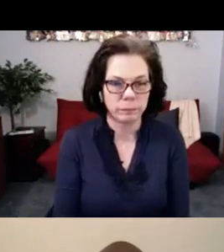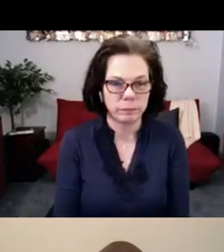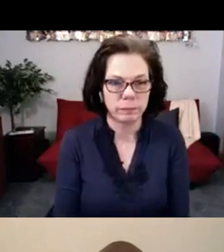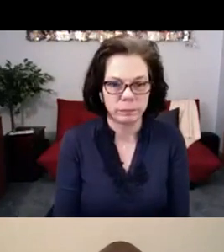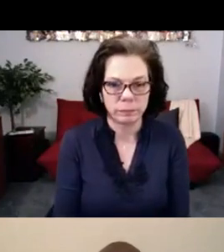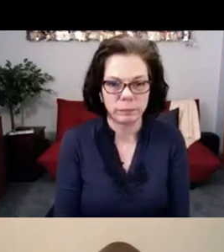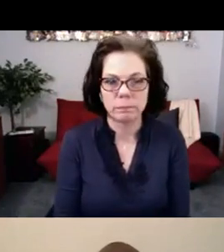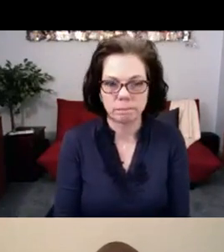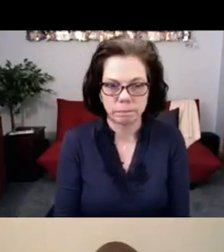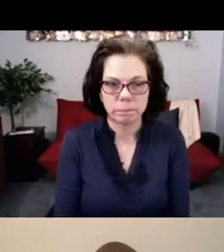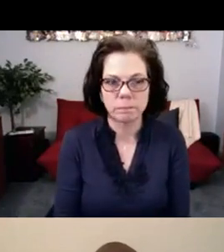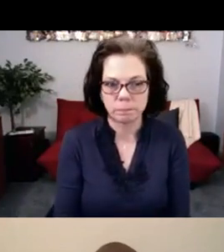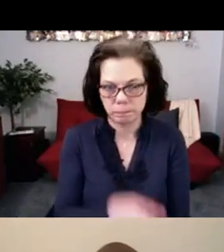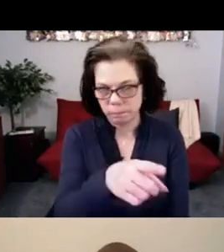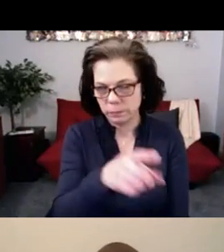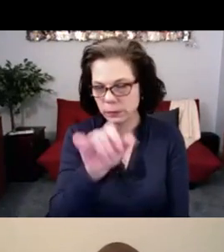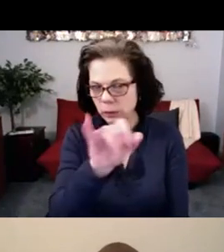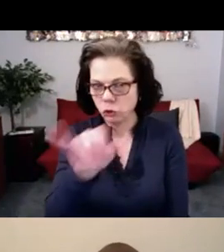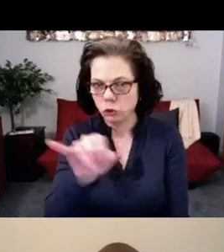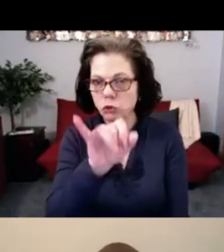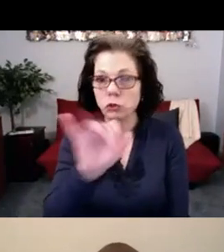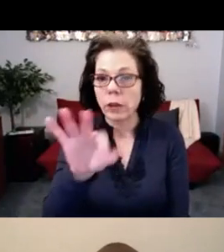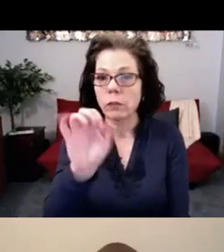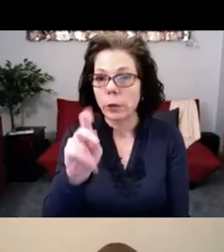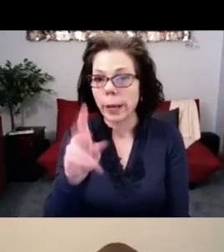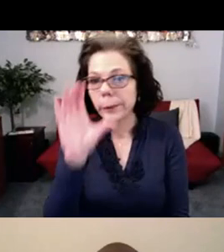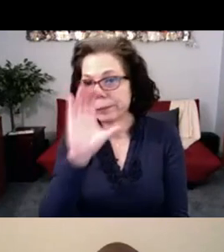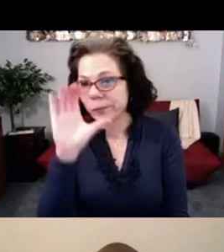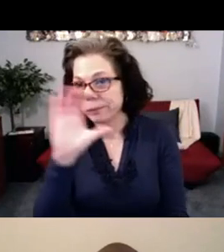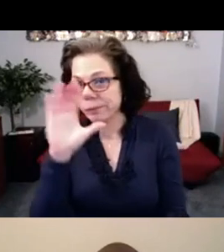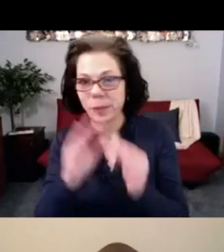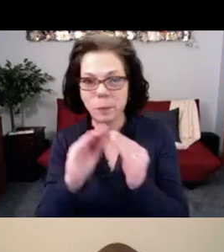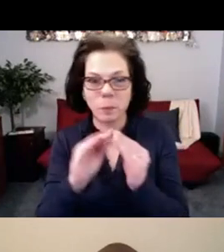All right, looking through some more questions.